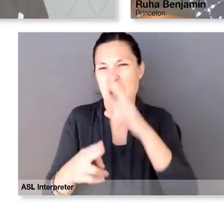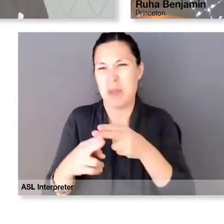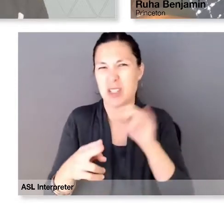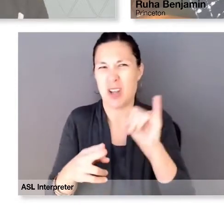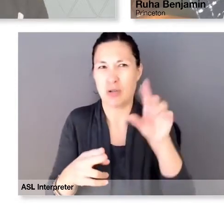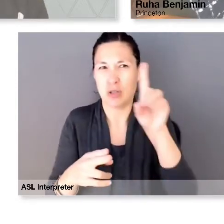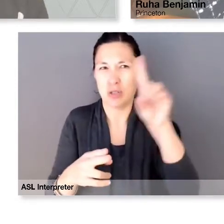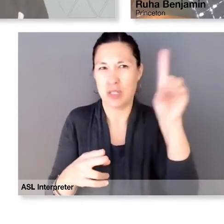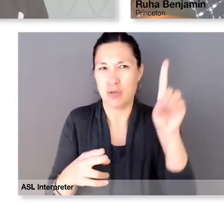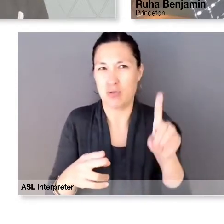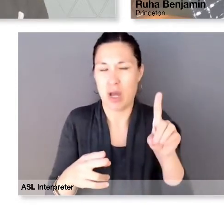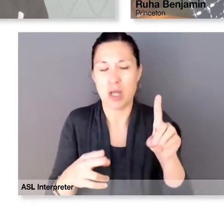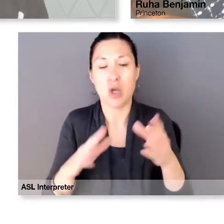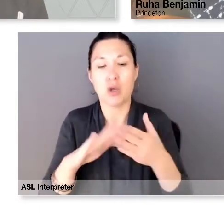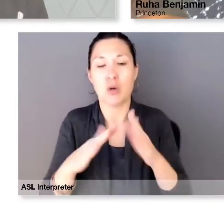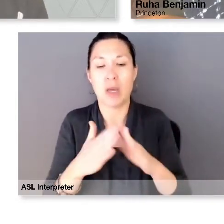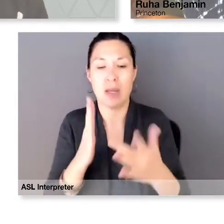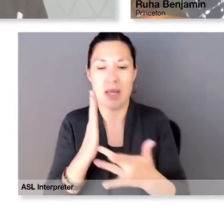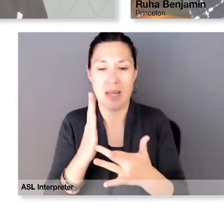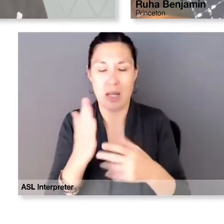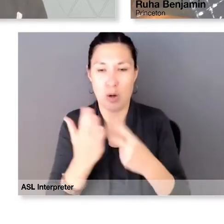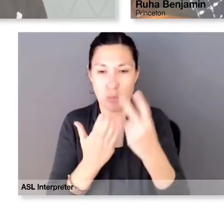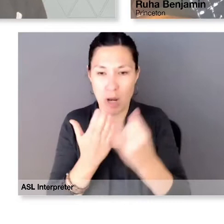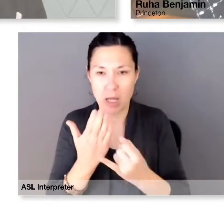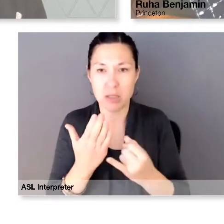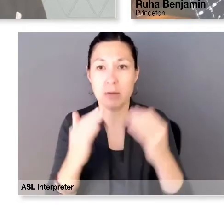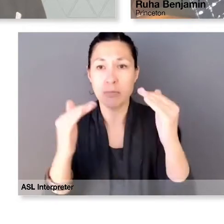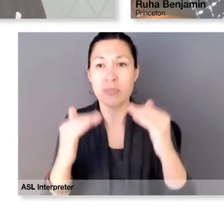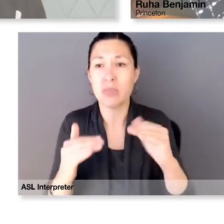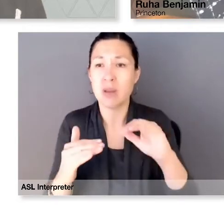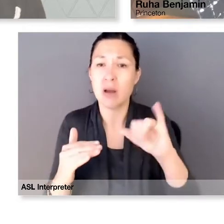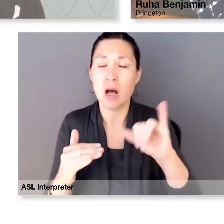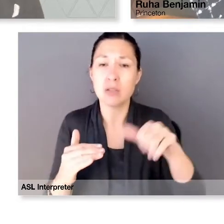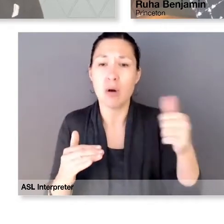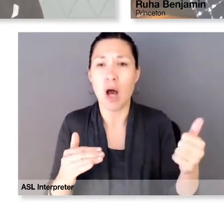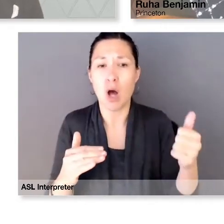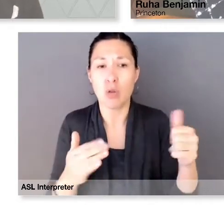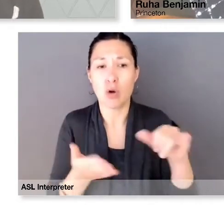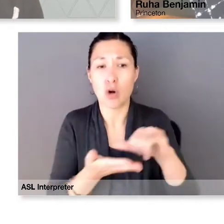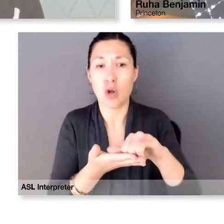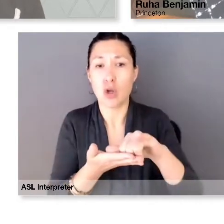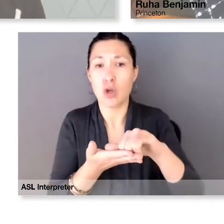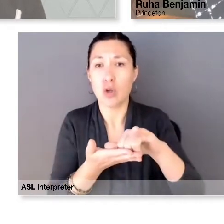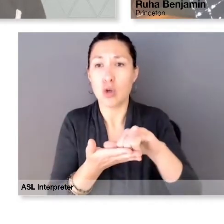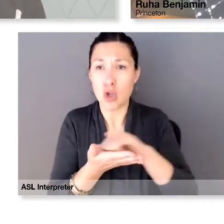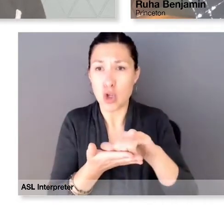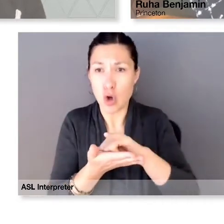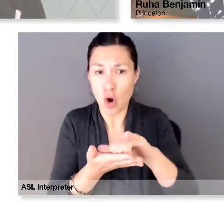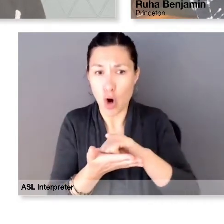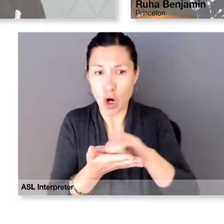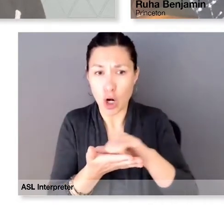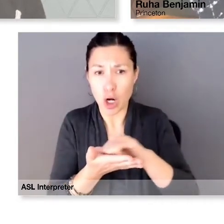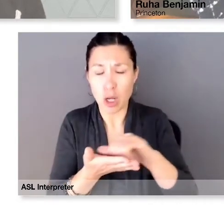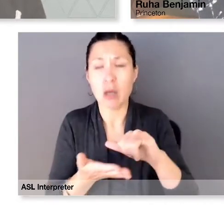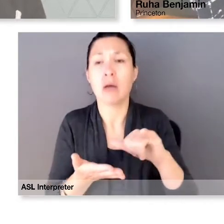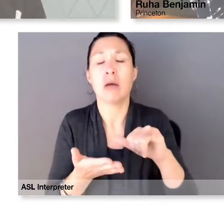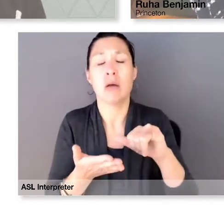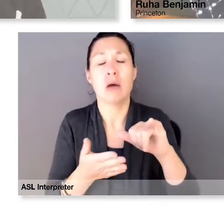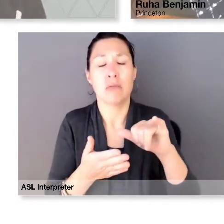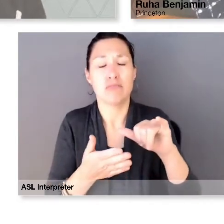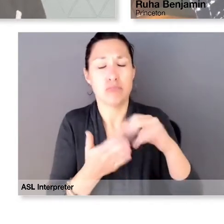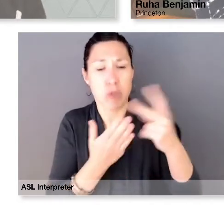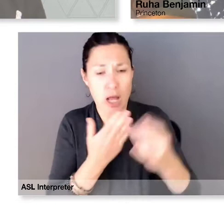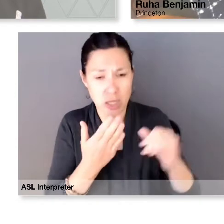Project. There's a New York-based version of that in which, it's really about